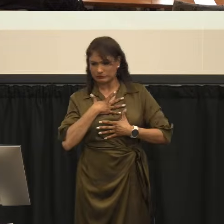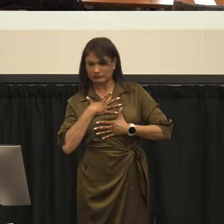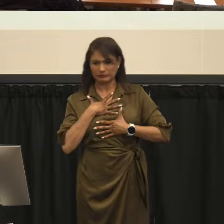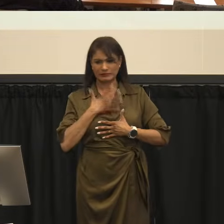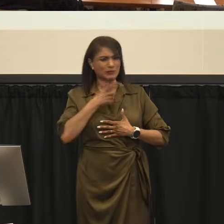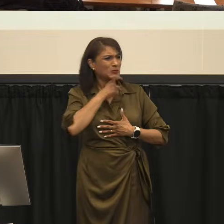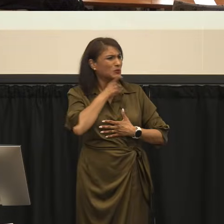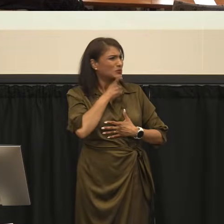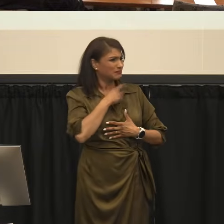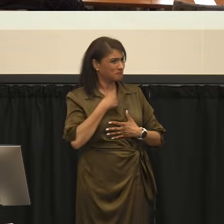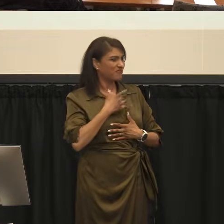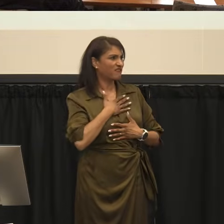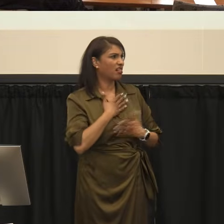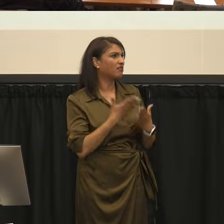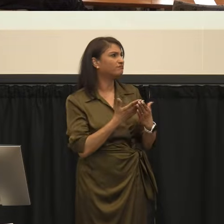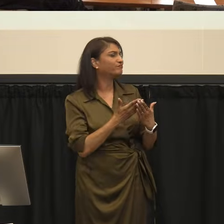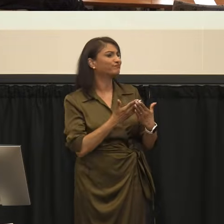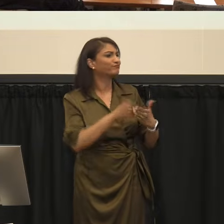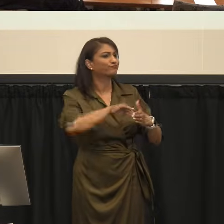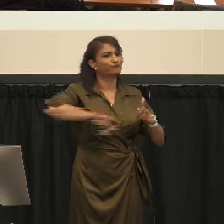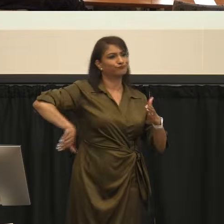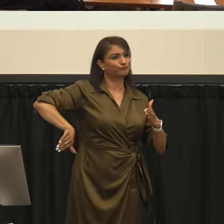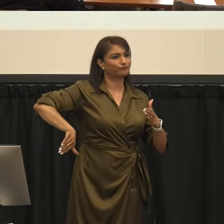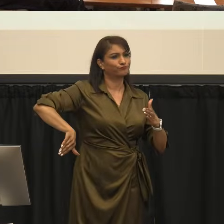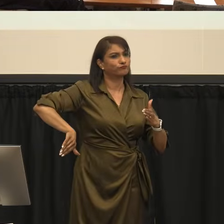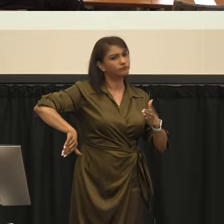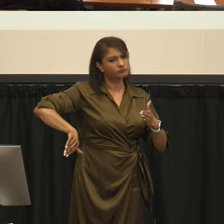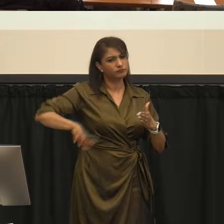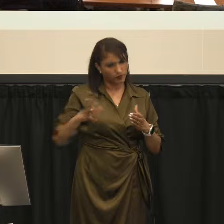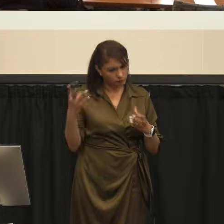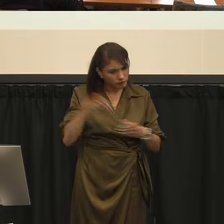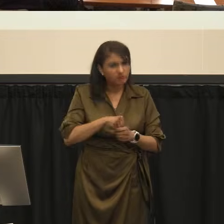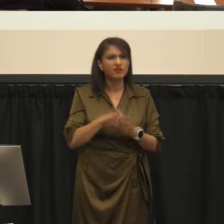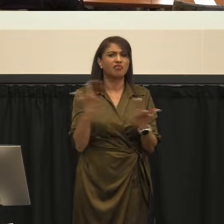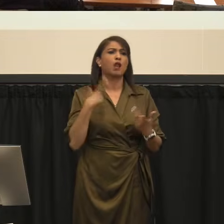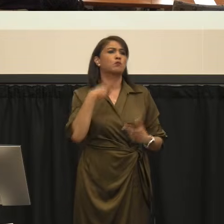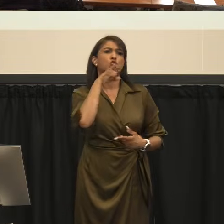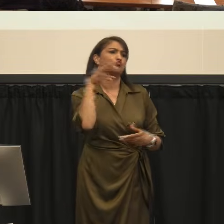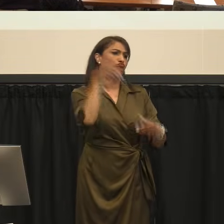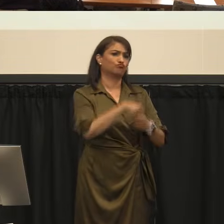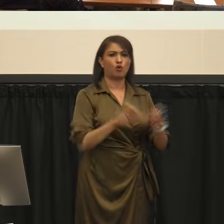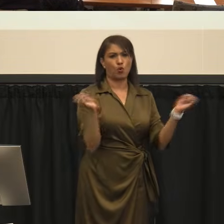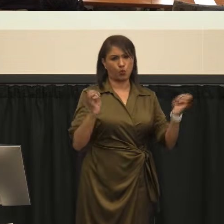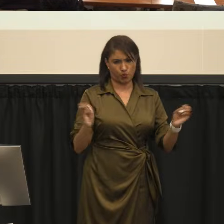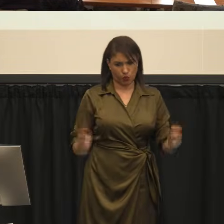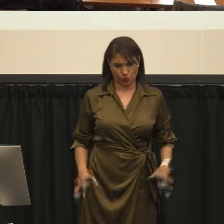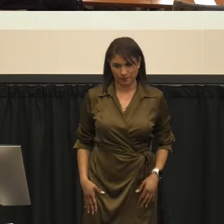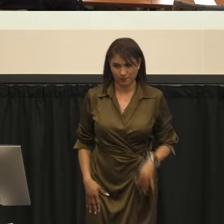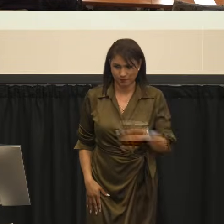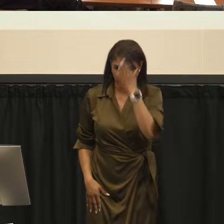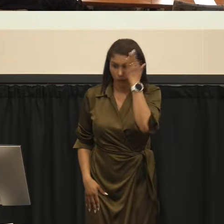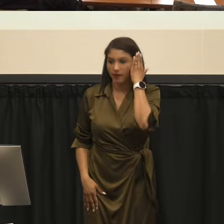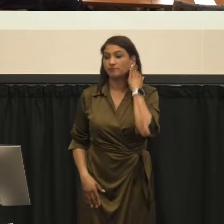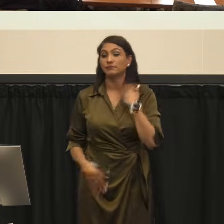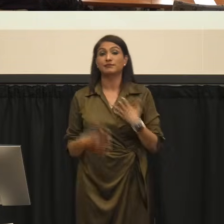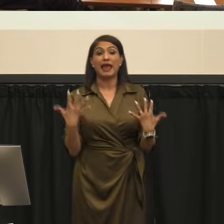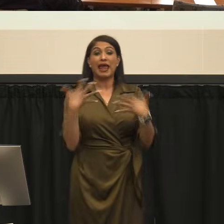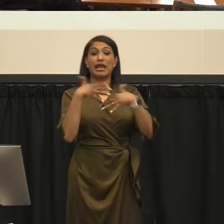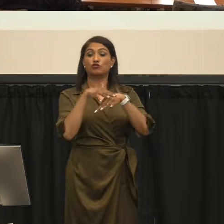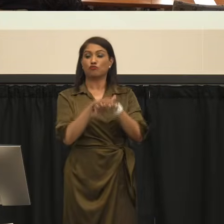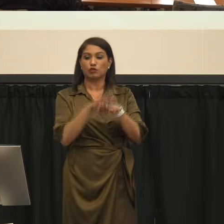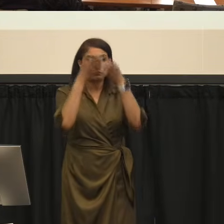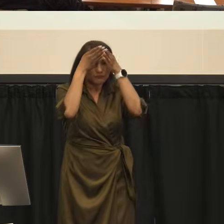areas. We want them to feel that it's open to them. We don't want those communities to feel excluded.